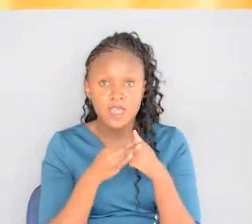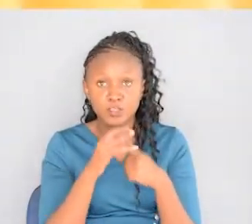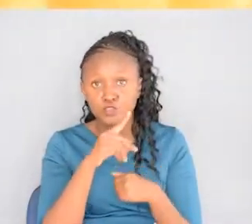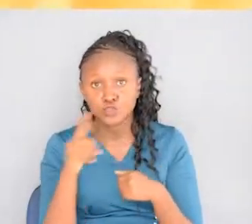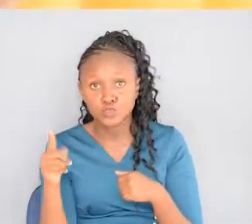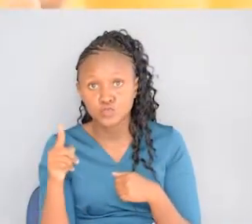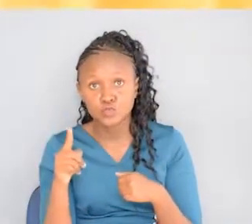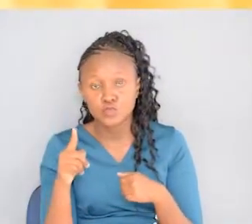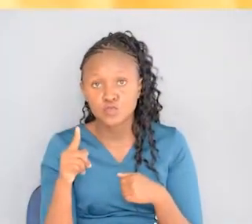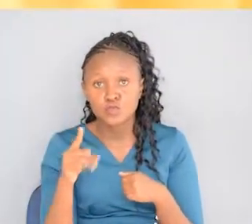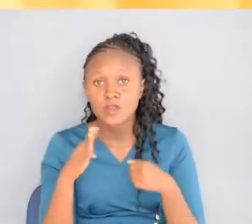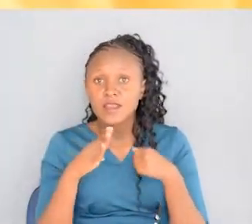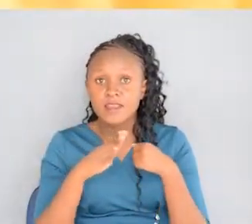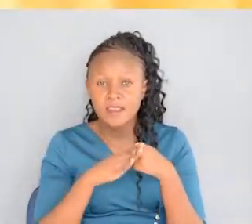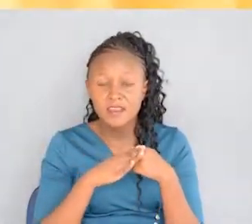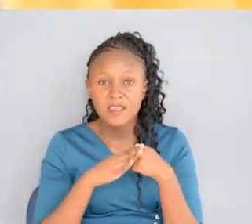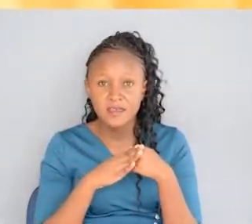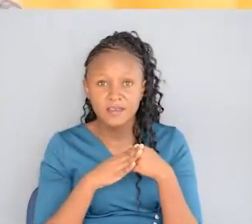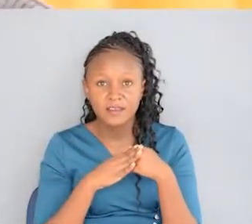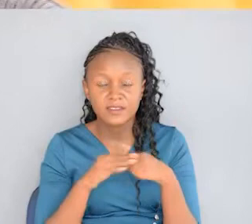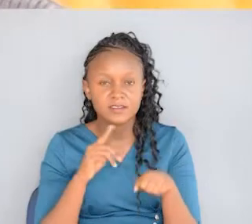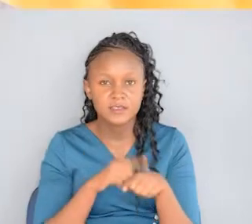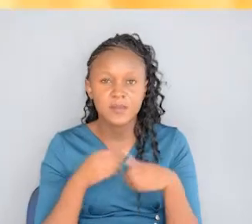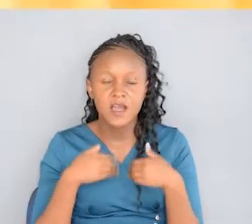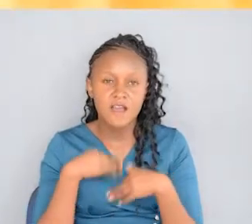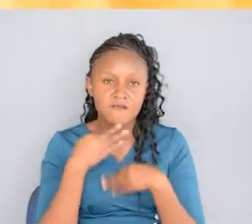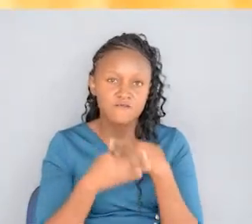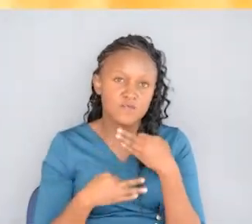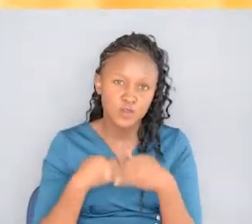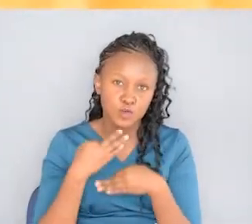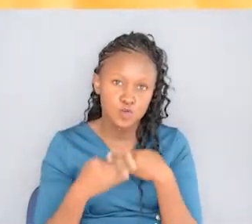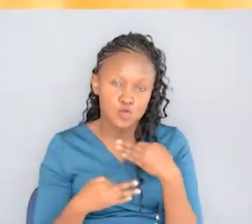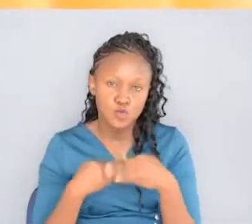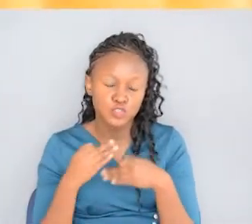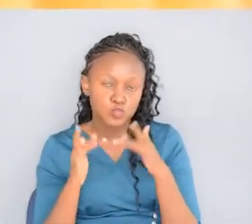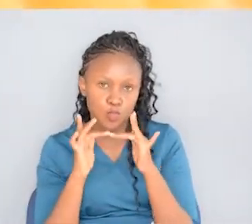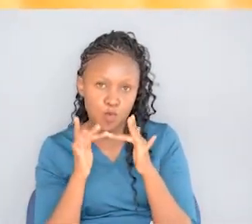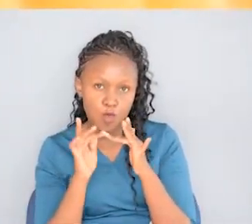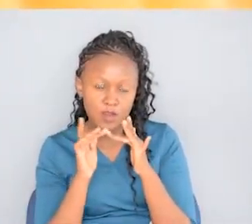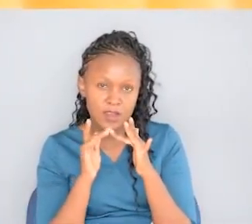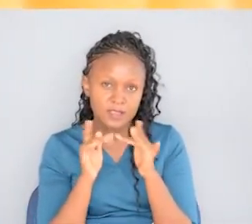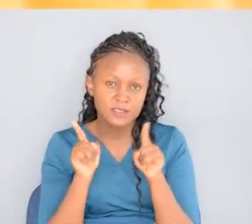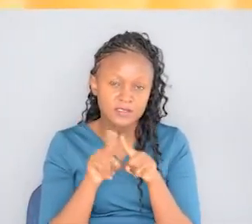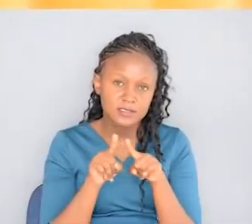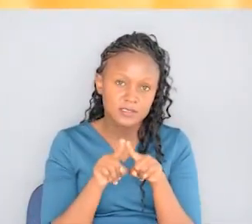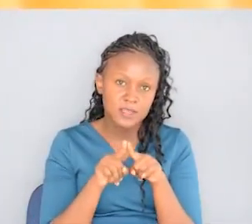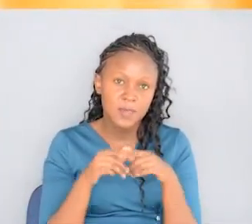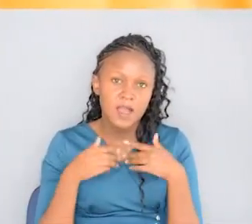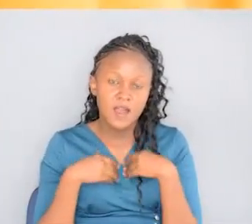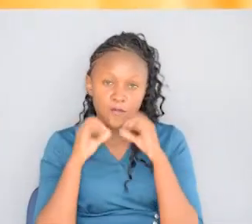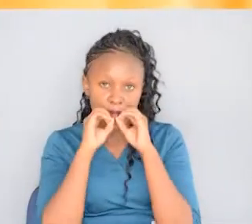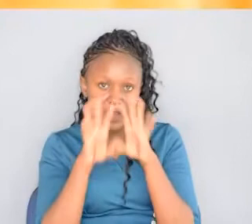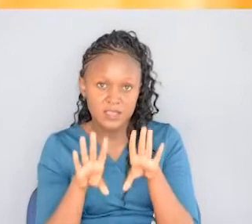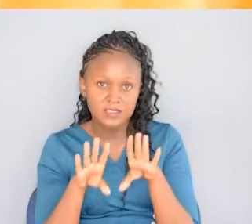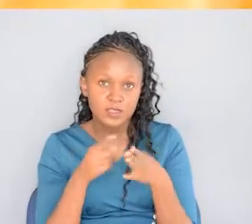8 to 9:30 or to 9 or to whatever time we'll have our fellowship. We pray that you'll join us and have a blessed